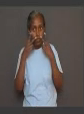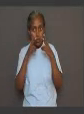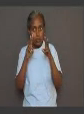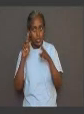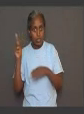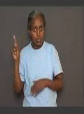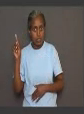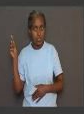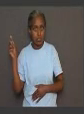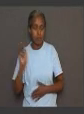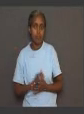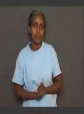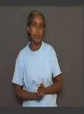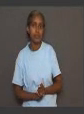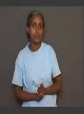here.